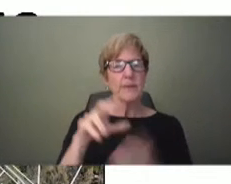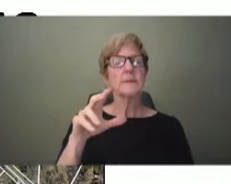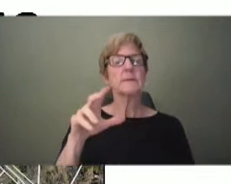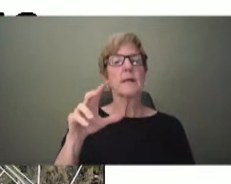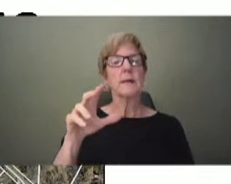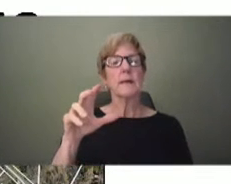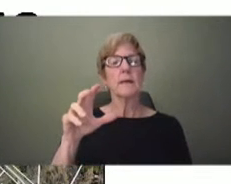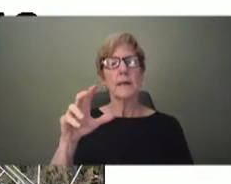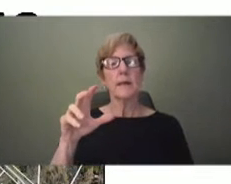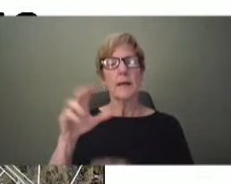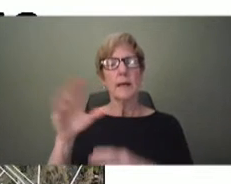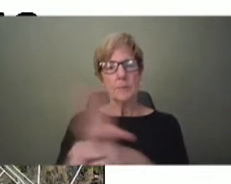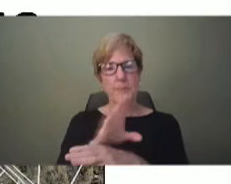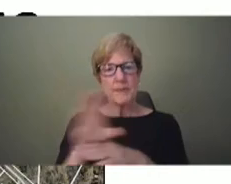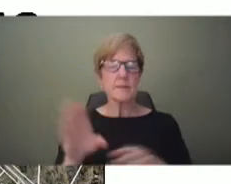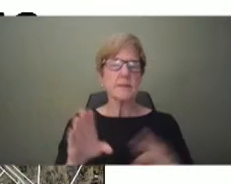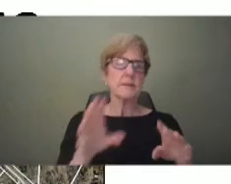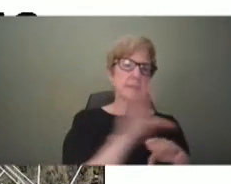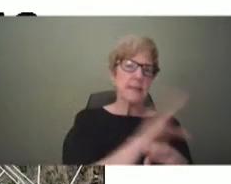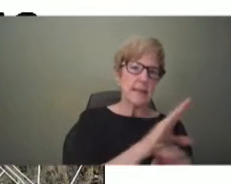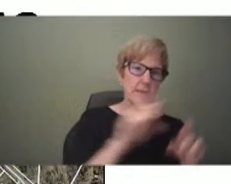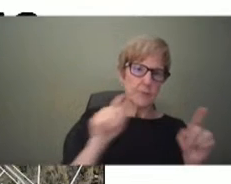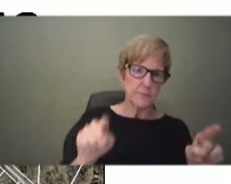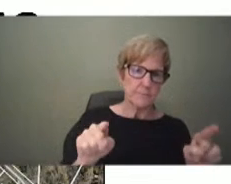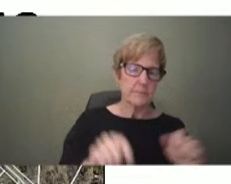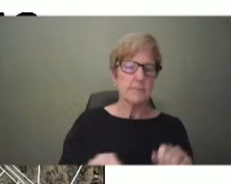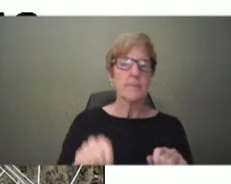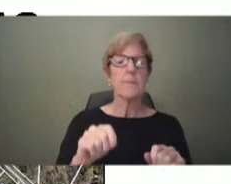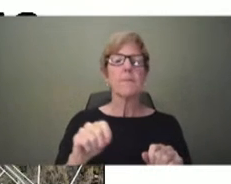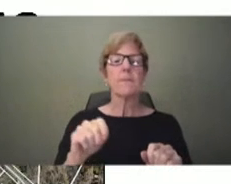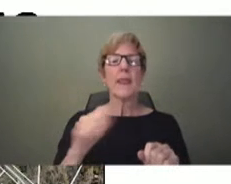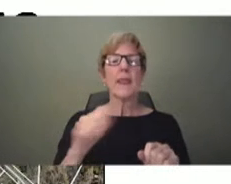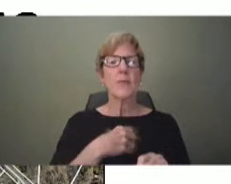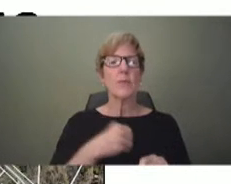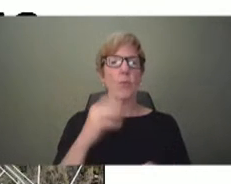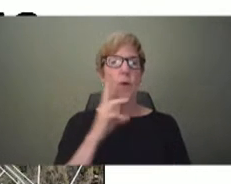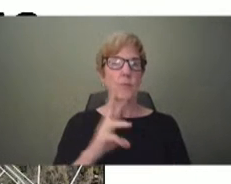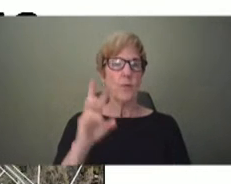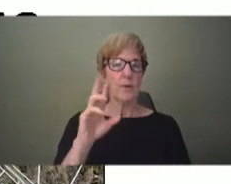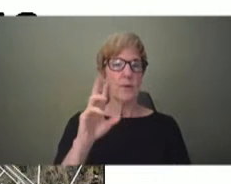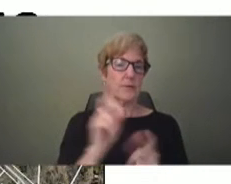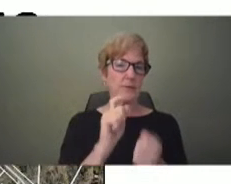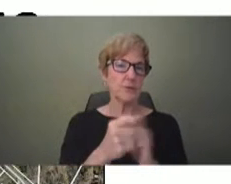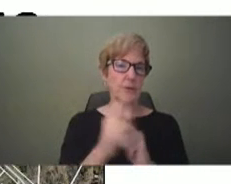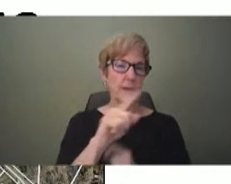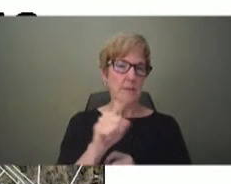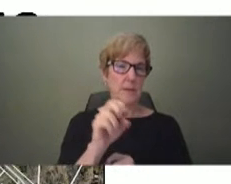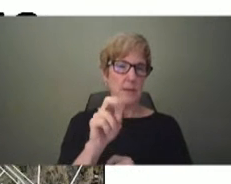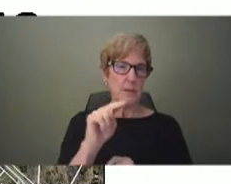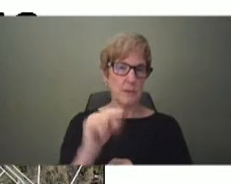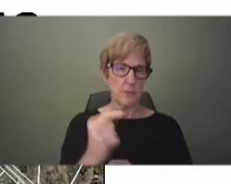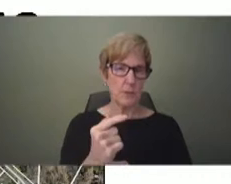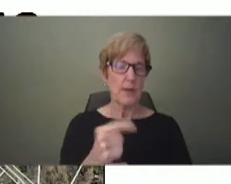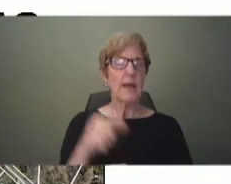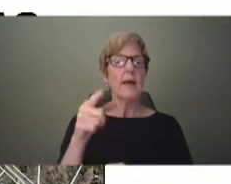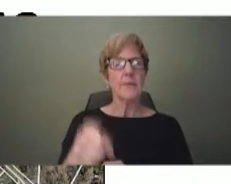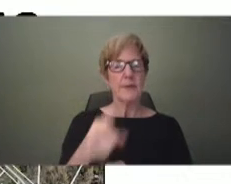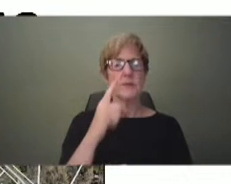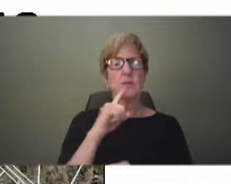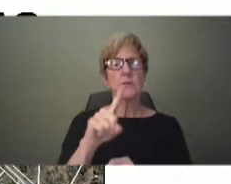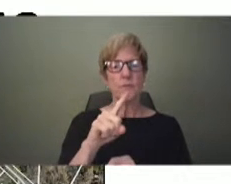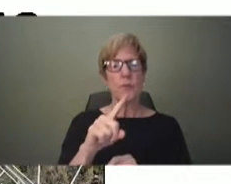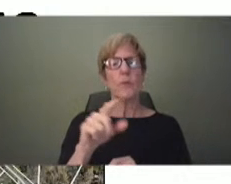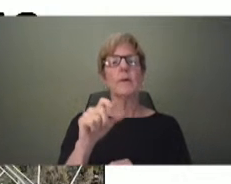here there's MX3 that was part of the original Whitewater resoning and was contemplated and is actually zone for addition non-residential